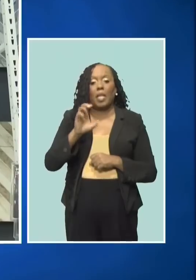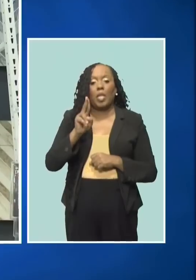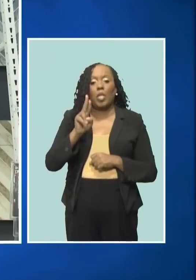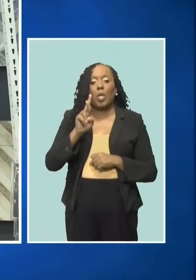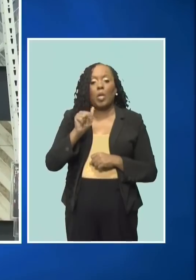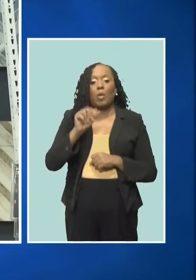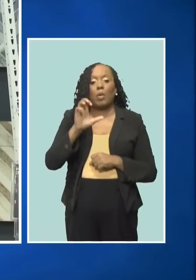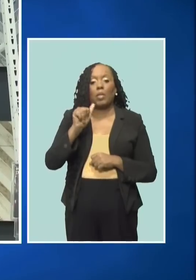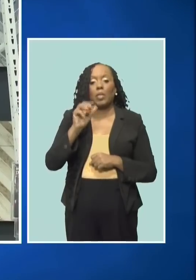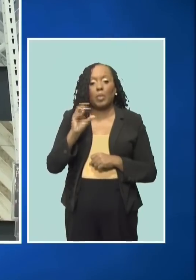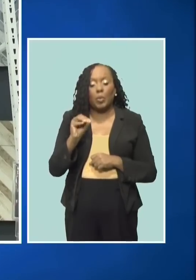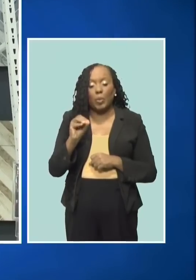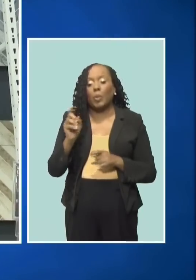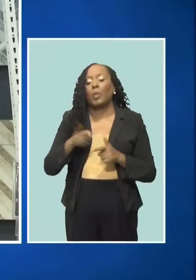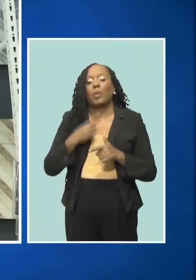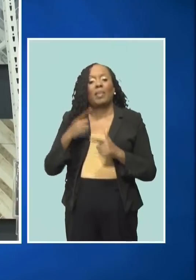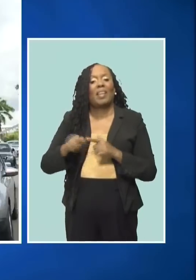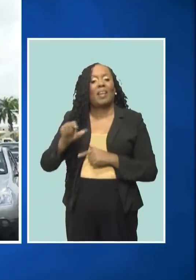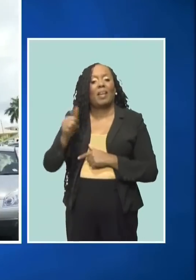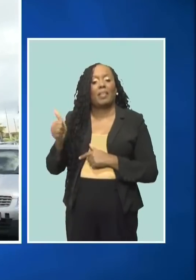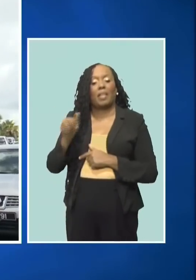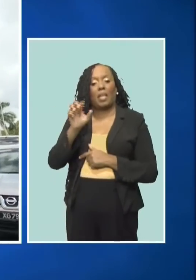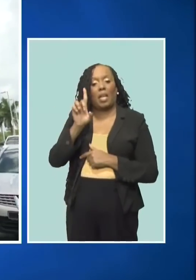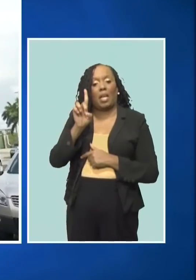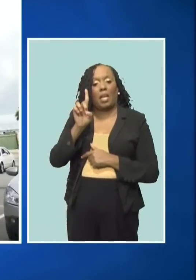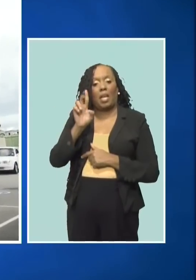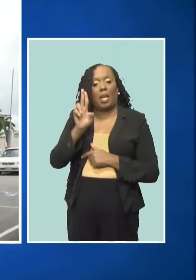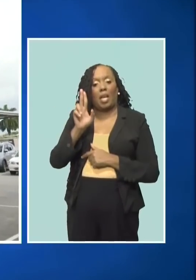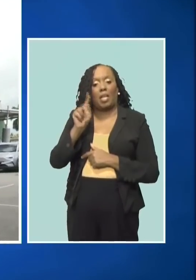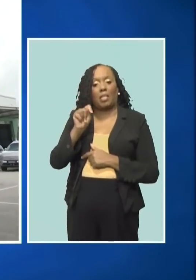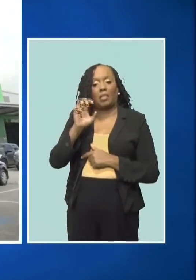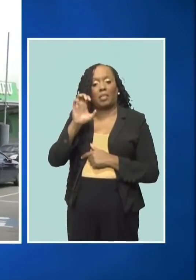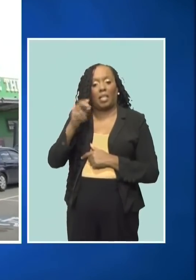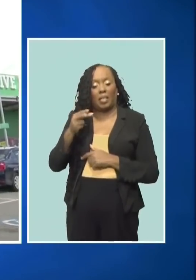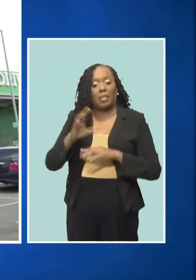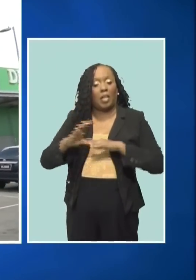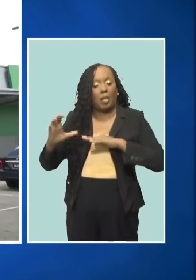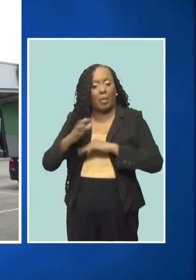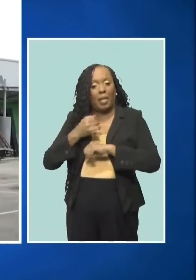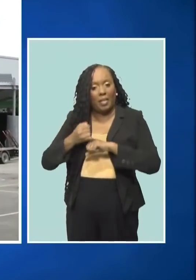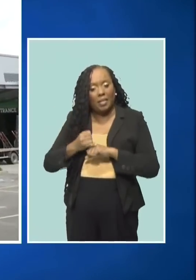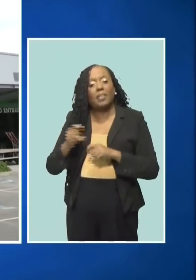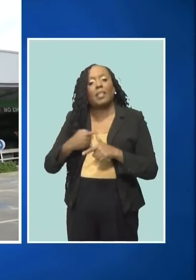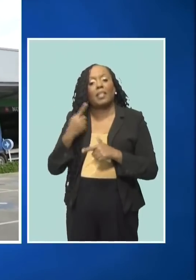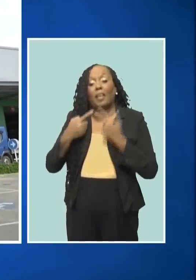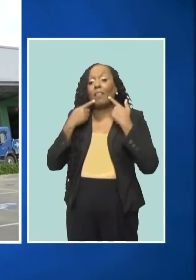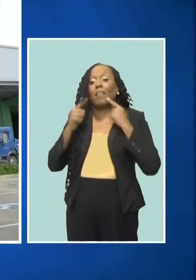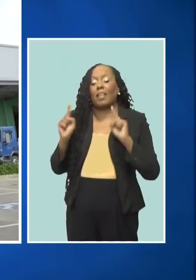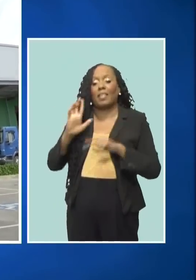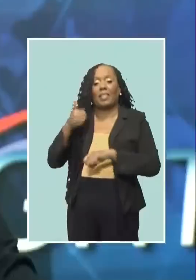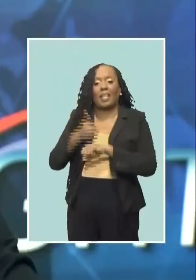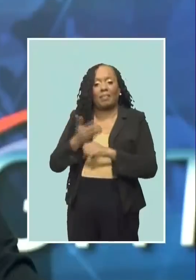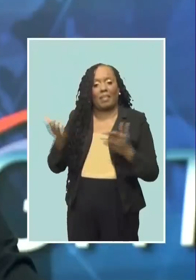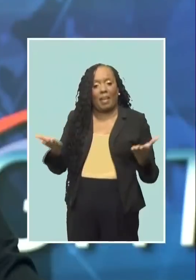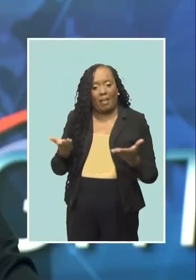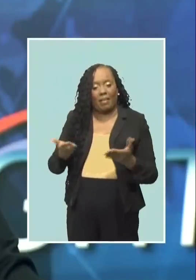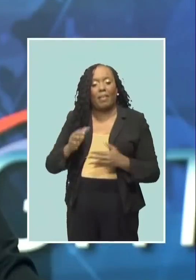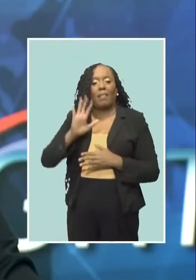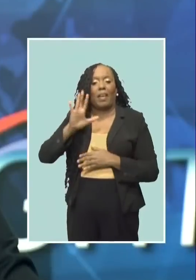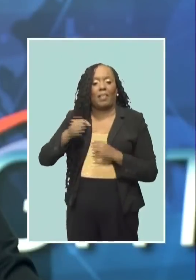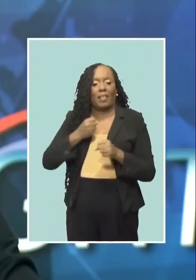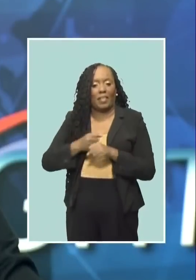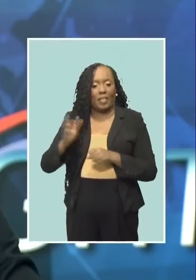before opening doors in Barbados 5 years ago. Trevor Thorpe for the Business Report.